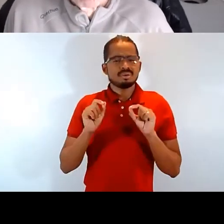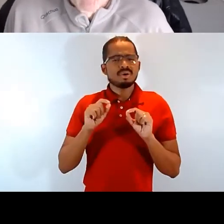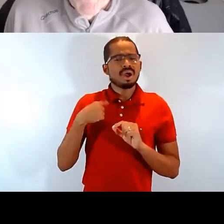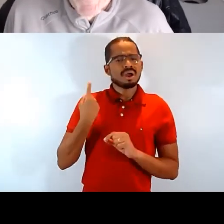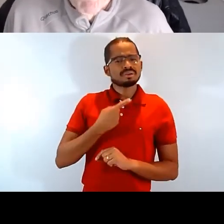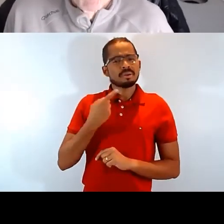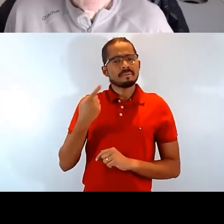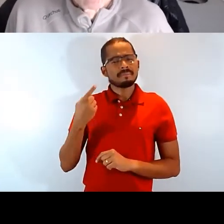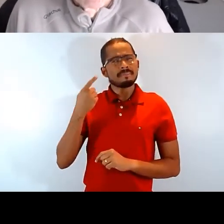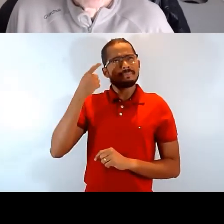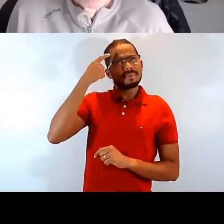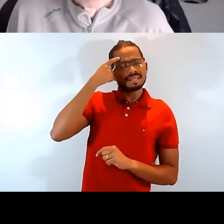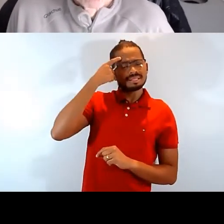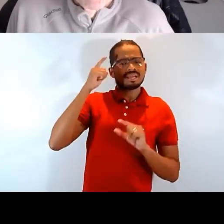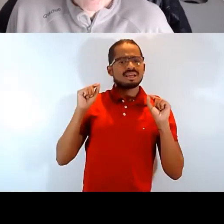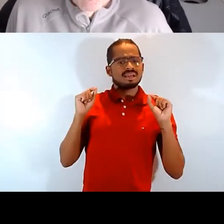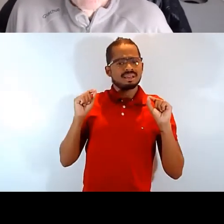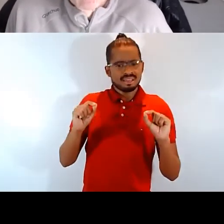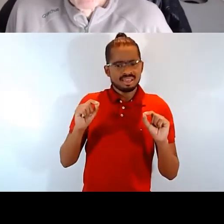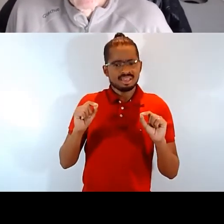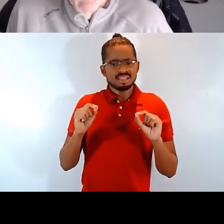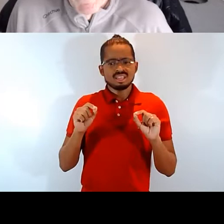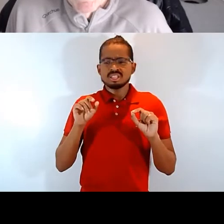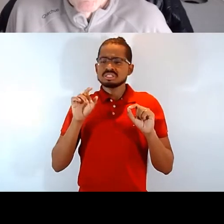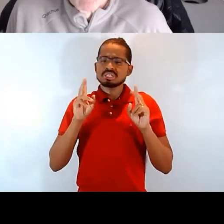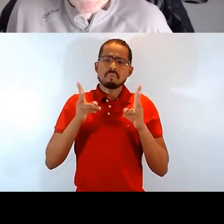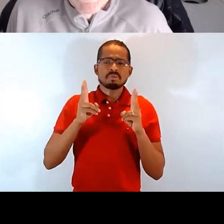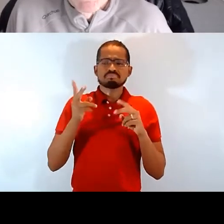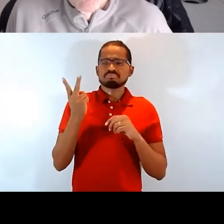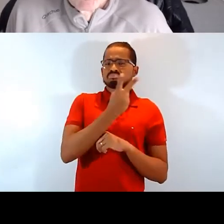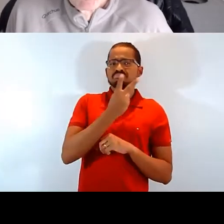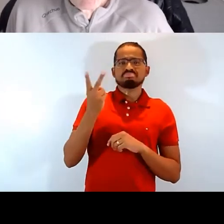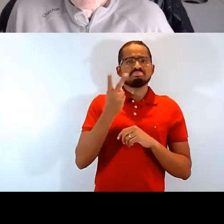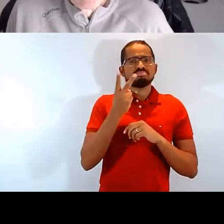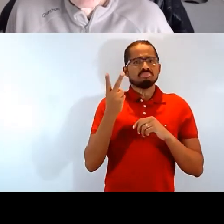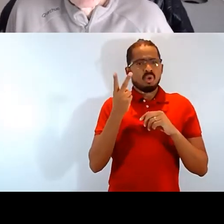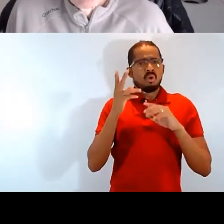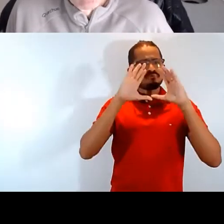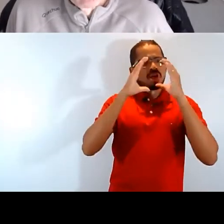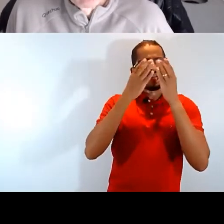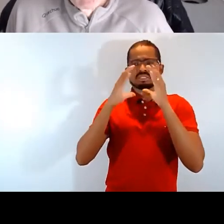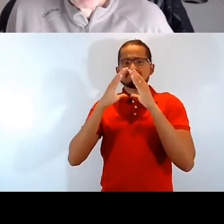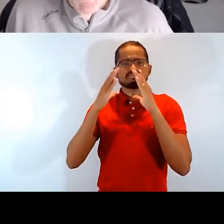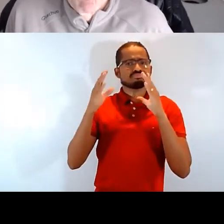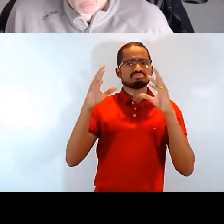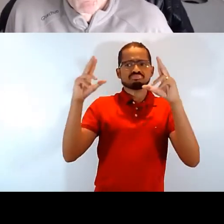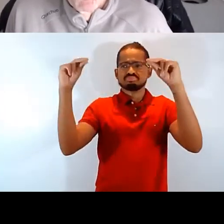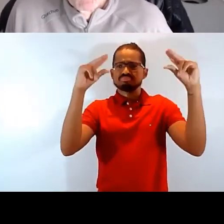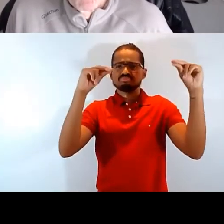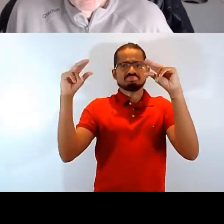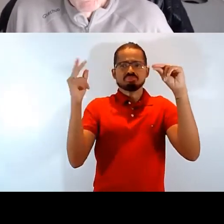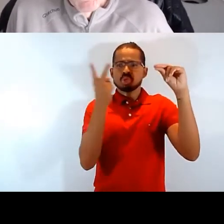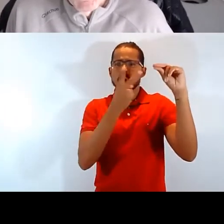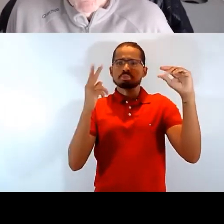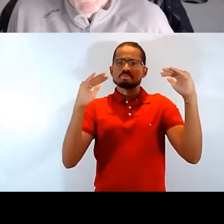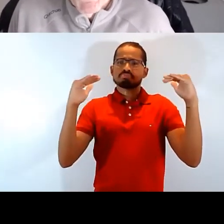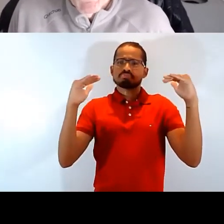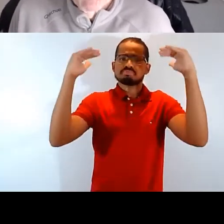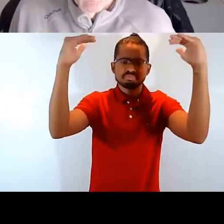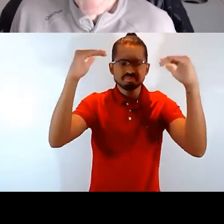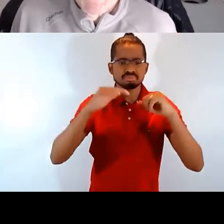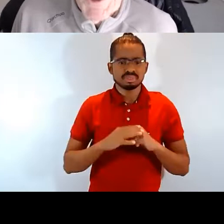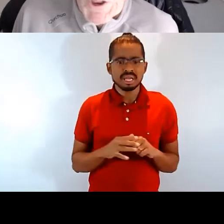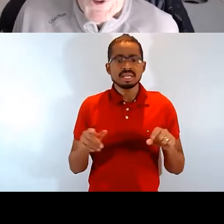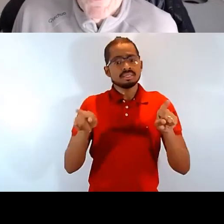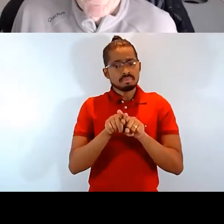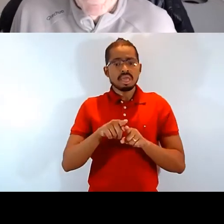is very important, and you'll see why a bit later, is that in my view, which I inherited